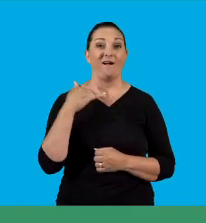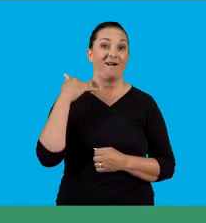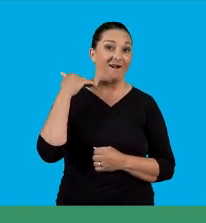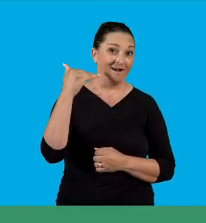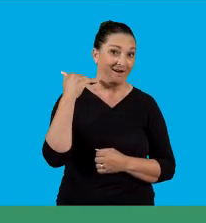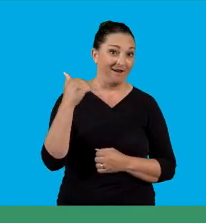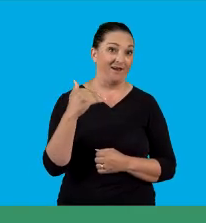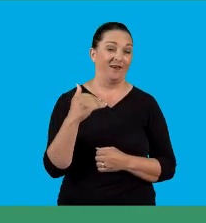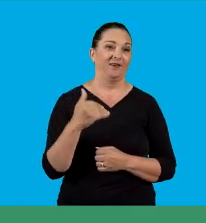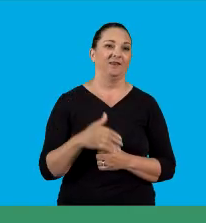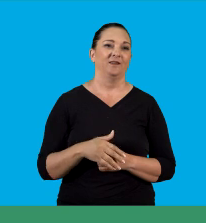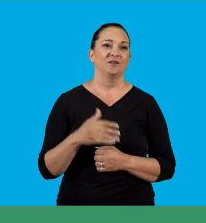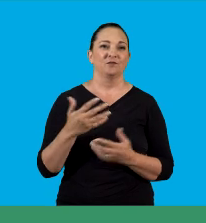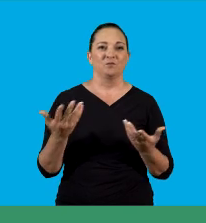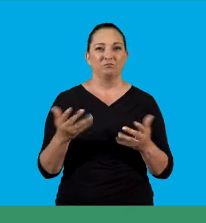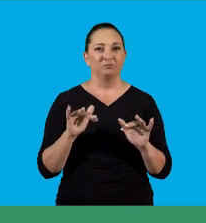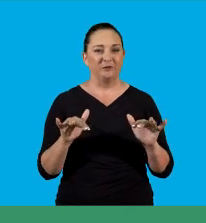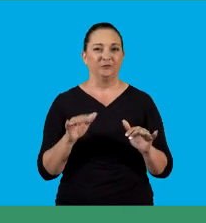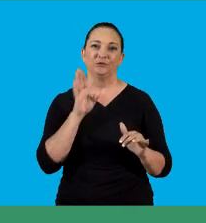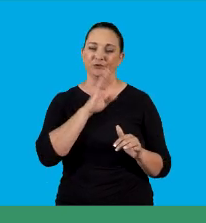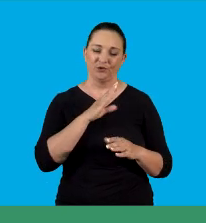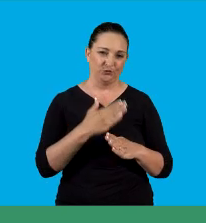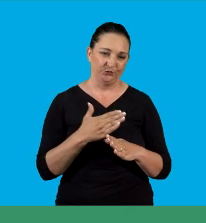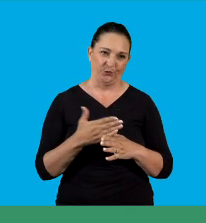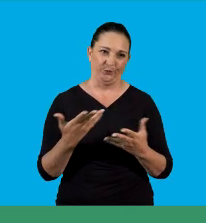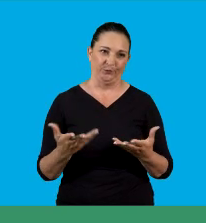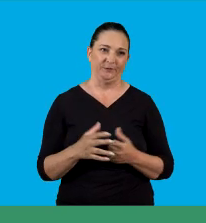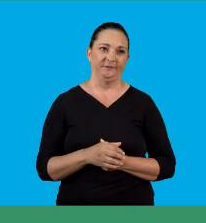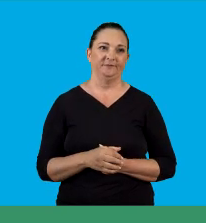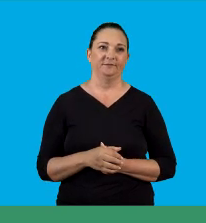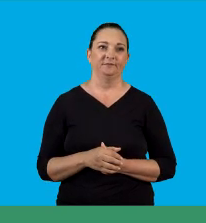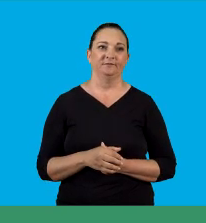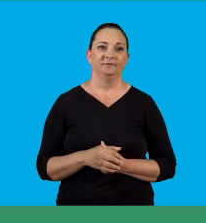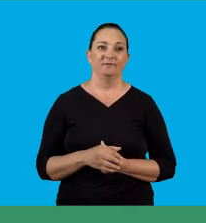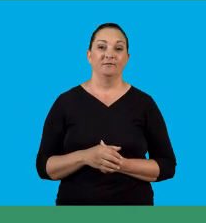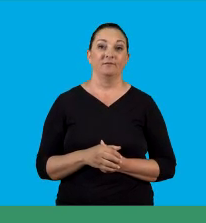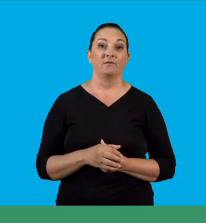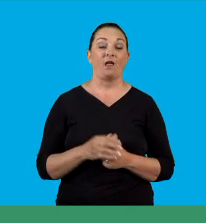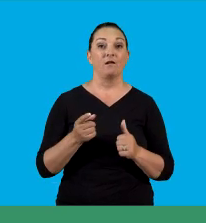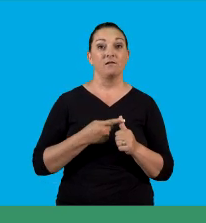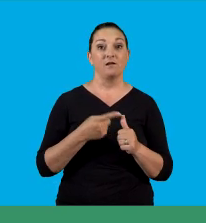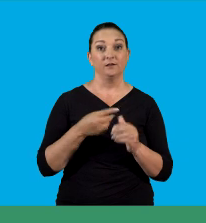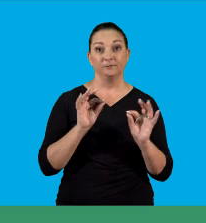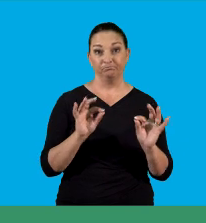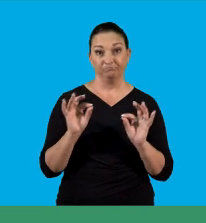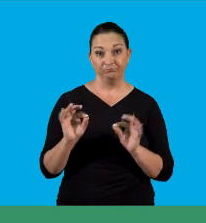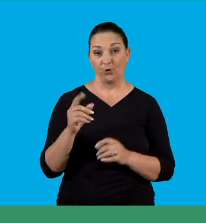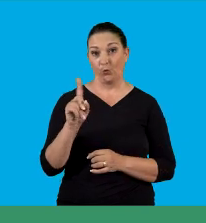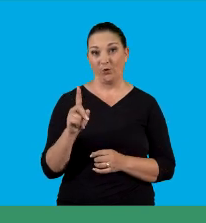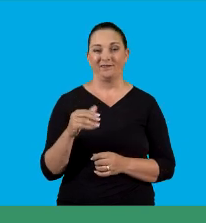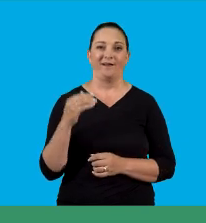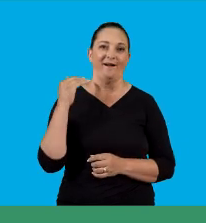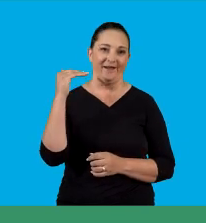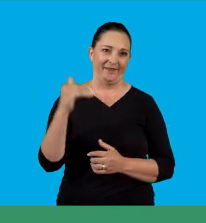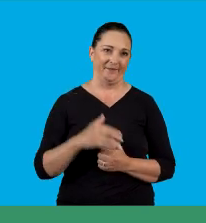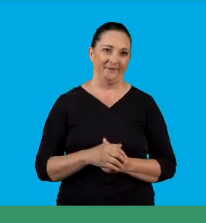are unemployed or where there's high rate of unemployment. So the correct answer here is going to be